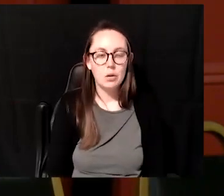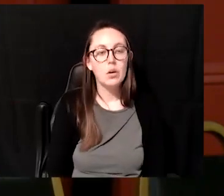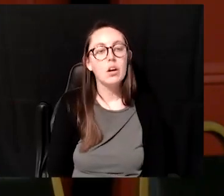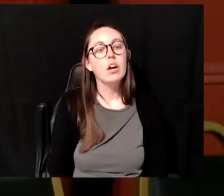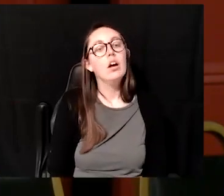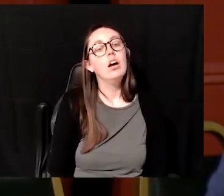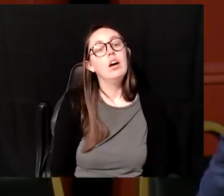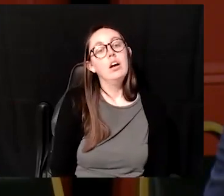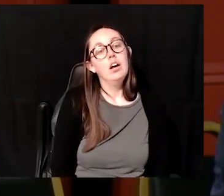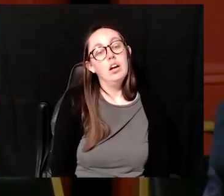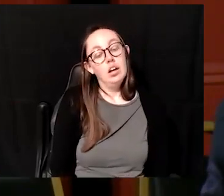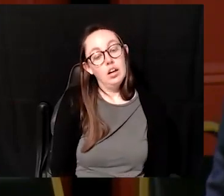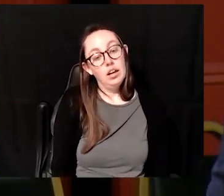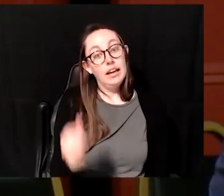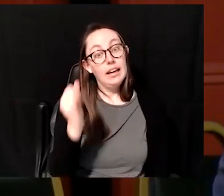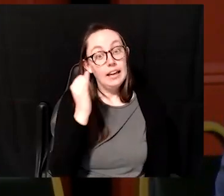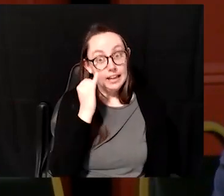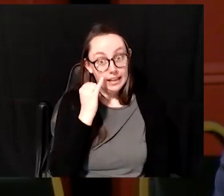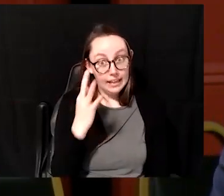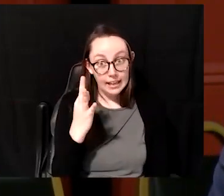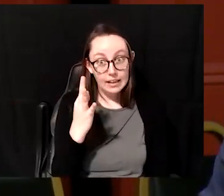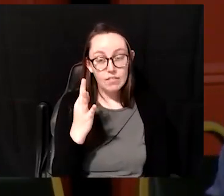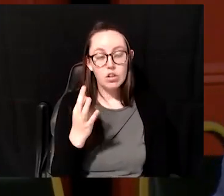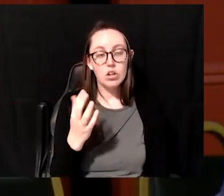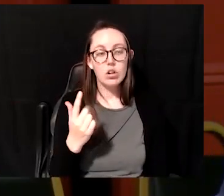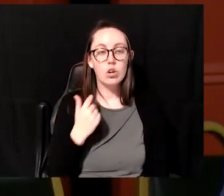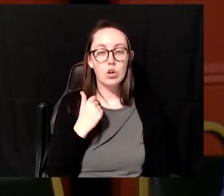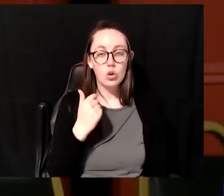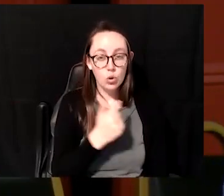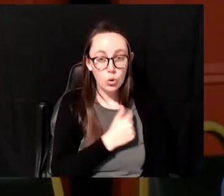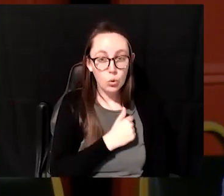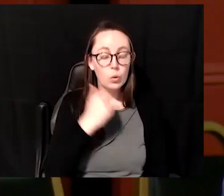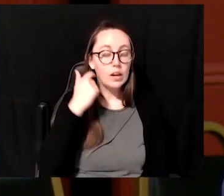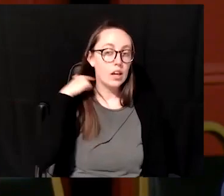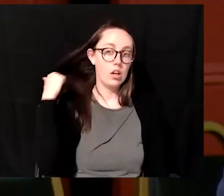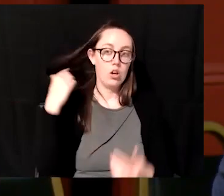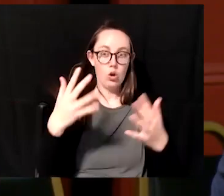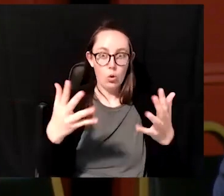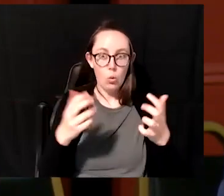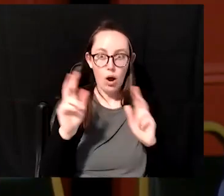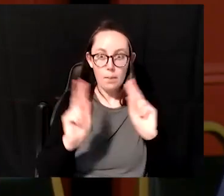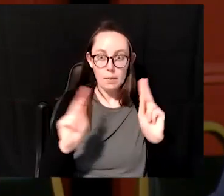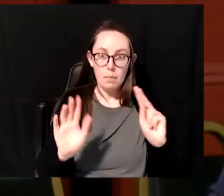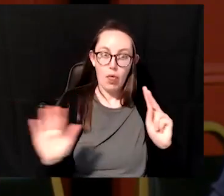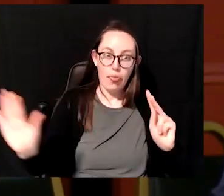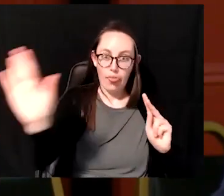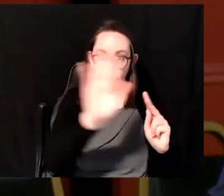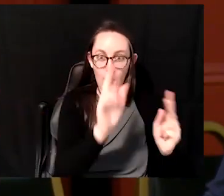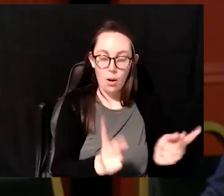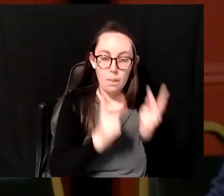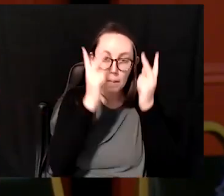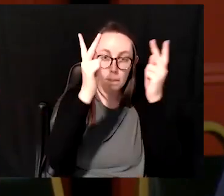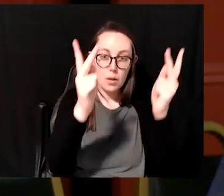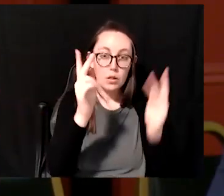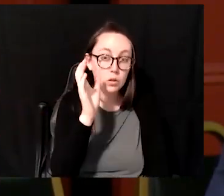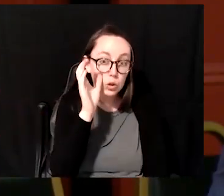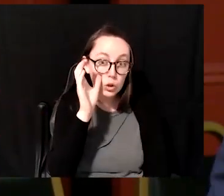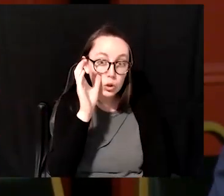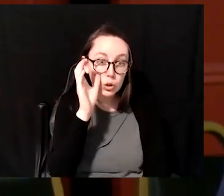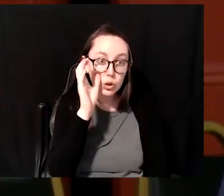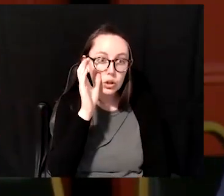about the folks receiving attention we want their proposals heard 300 maybe